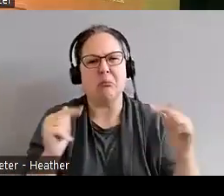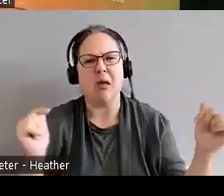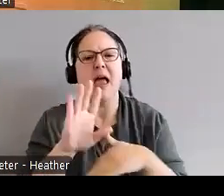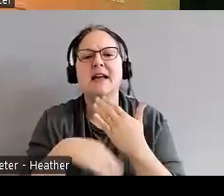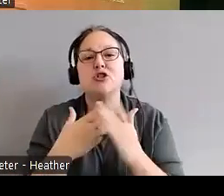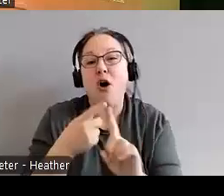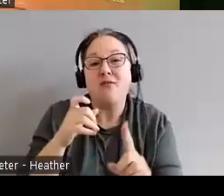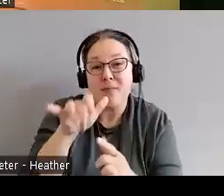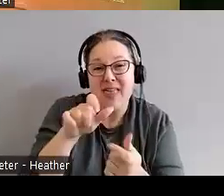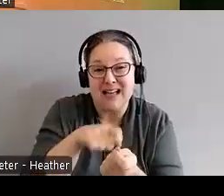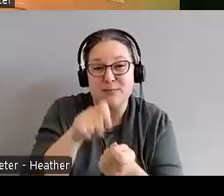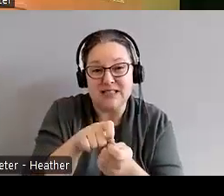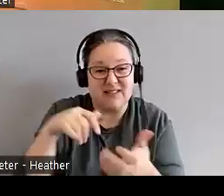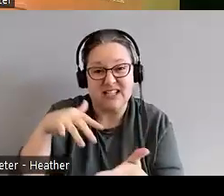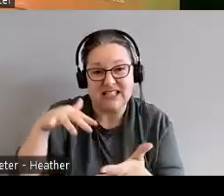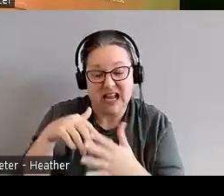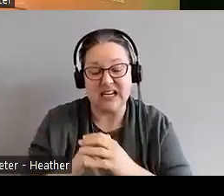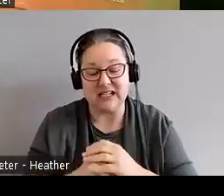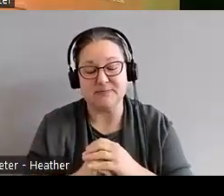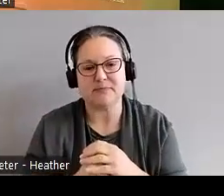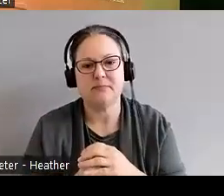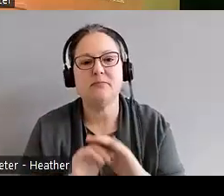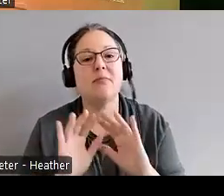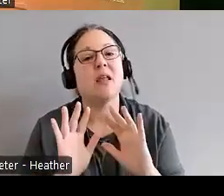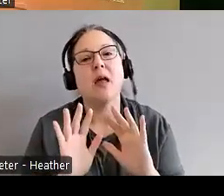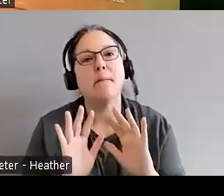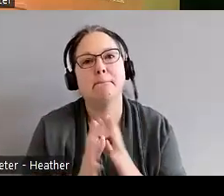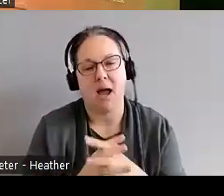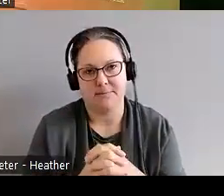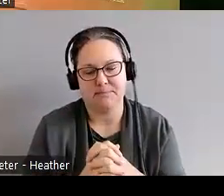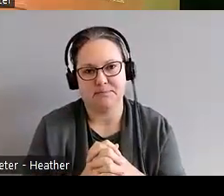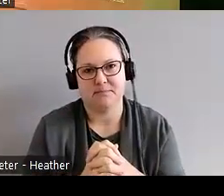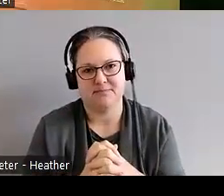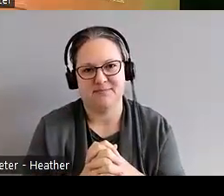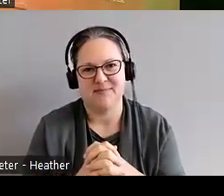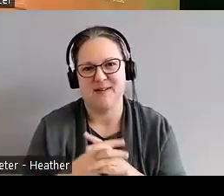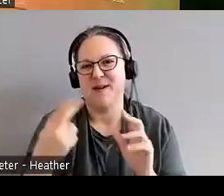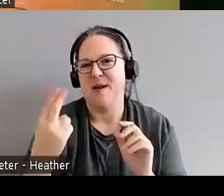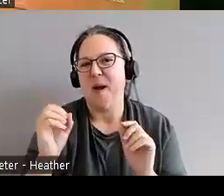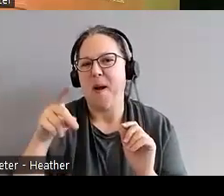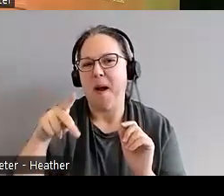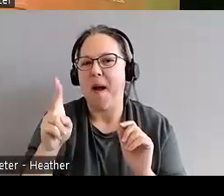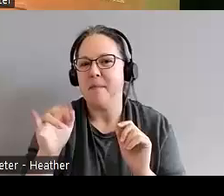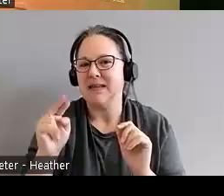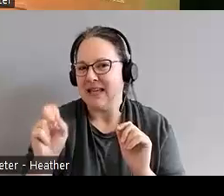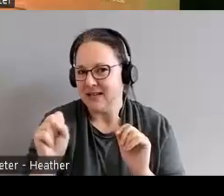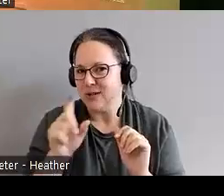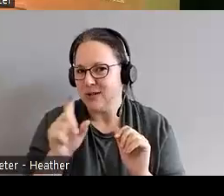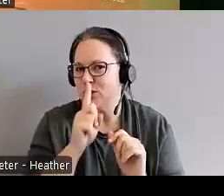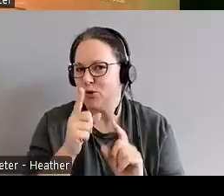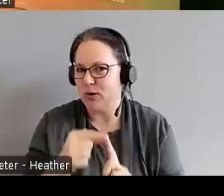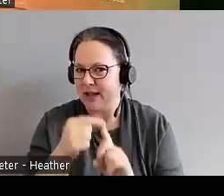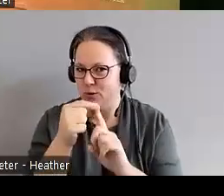particular study. But Johns Hopkins was unique in the sense that it was the only